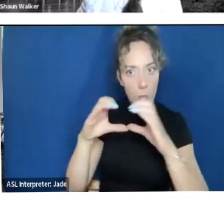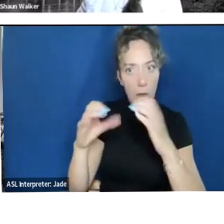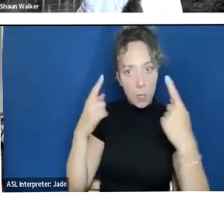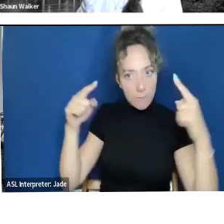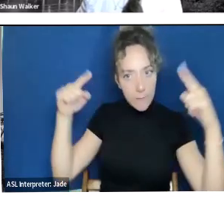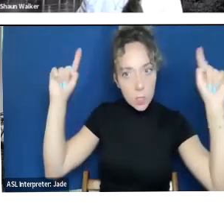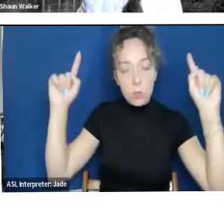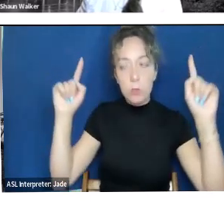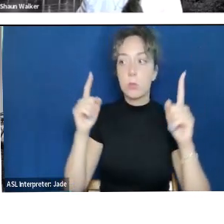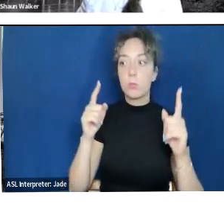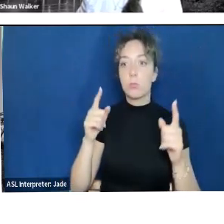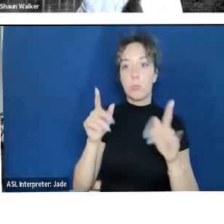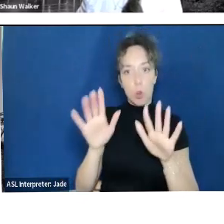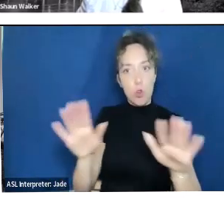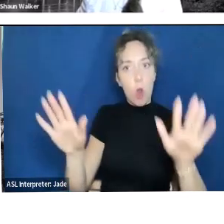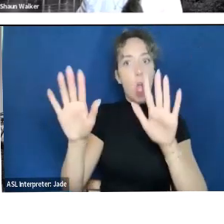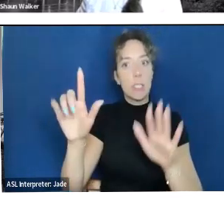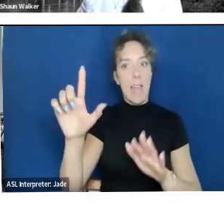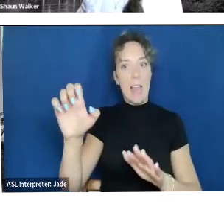your LEA.